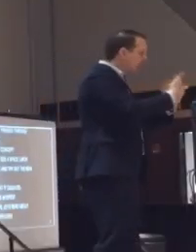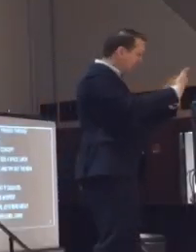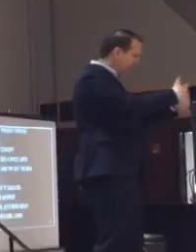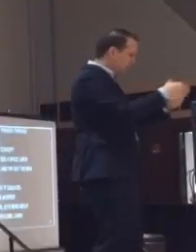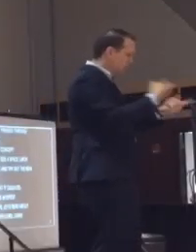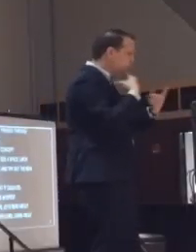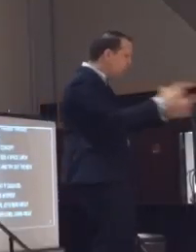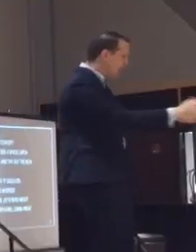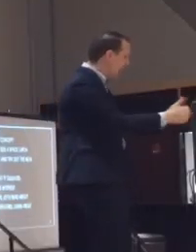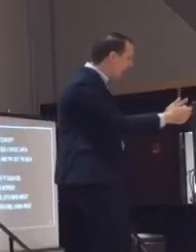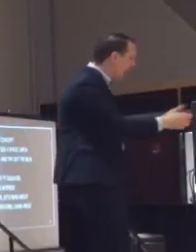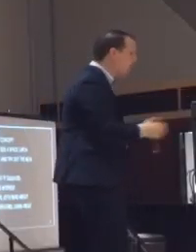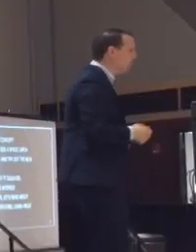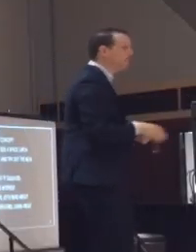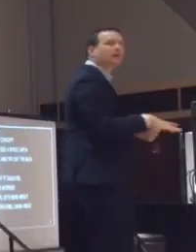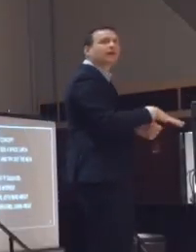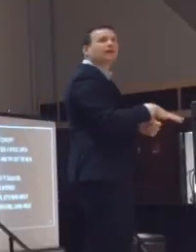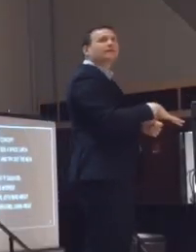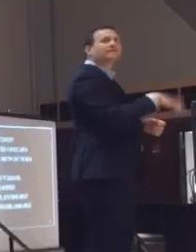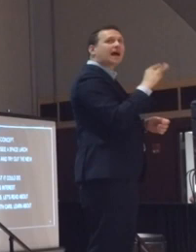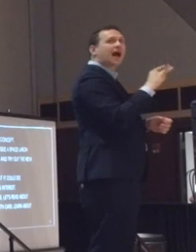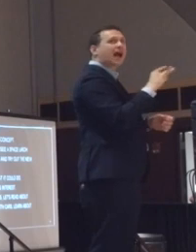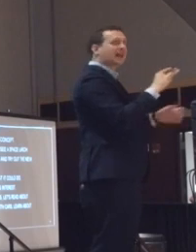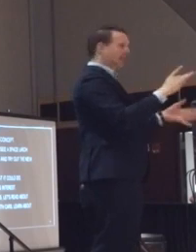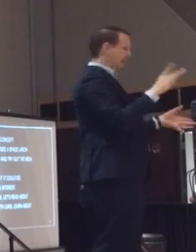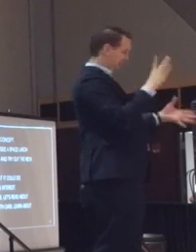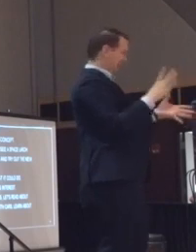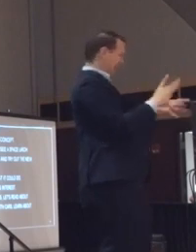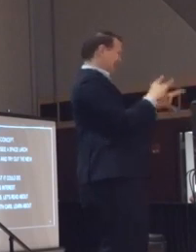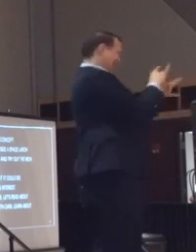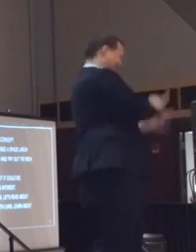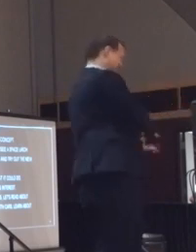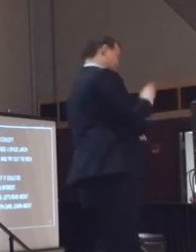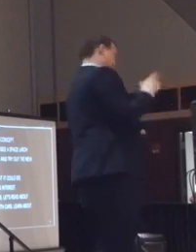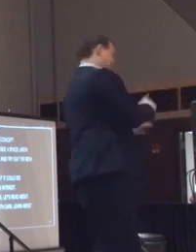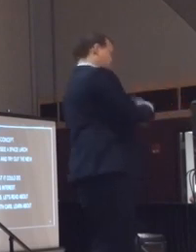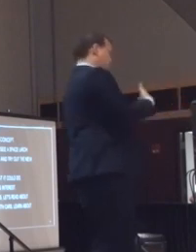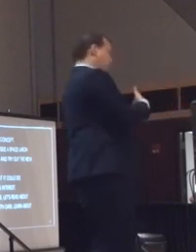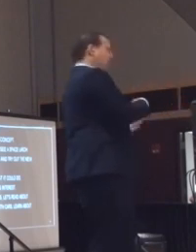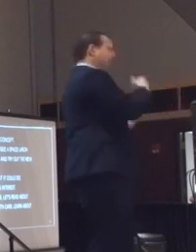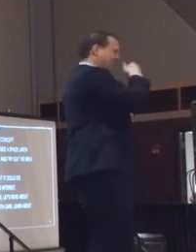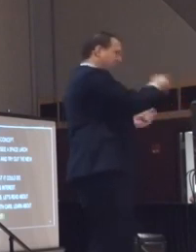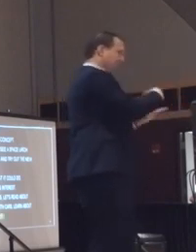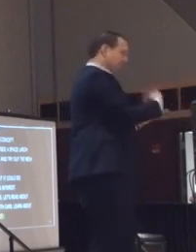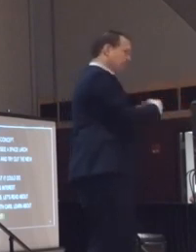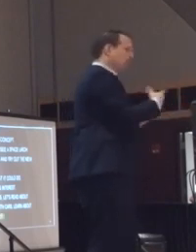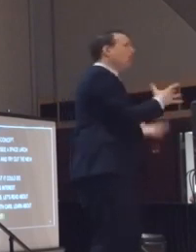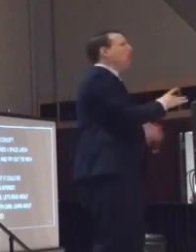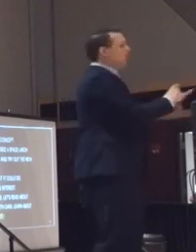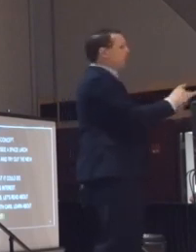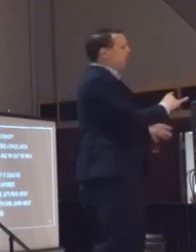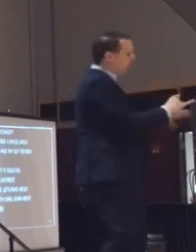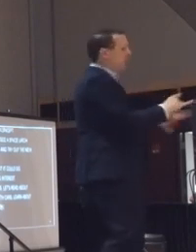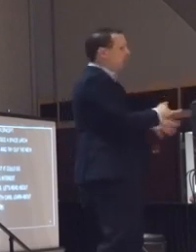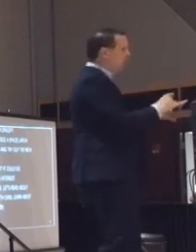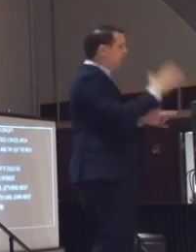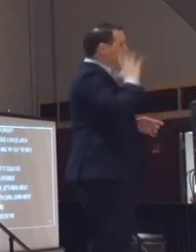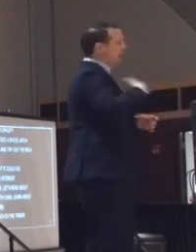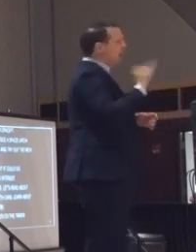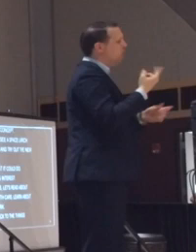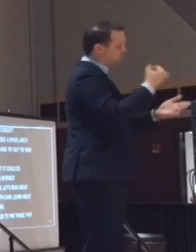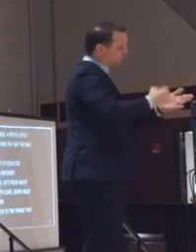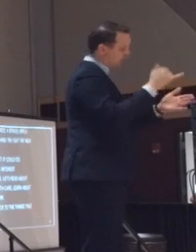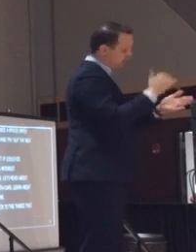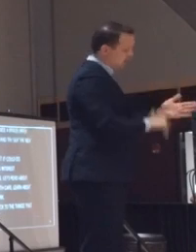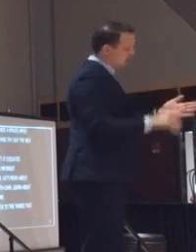work. Find associative links back to the thing they're interested in. When I was a young kid, I would just draw the same horse head